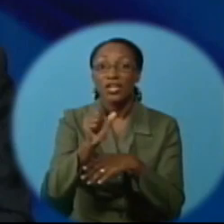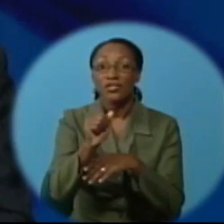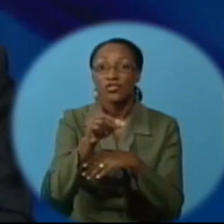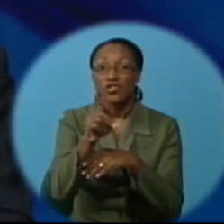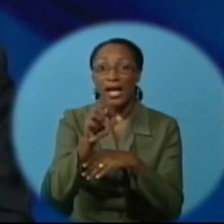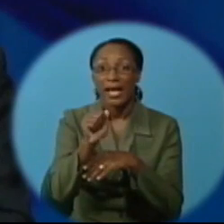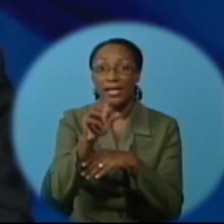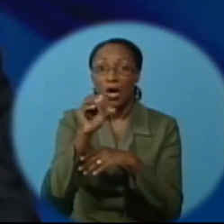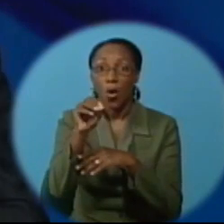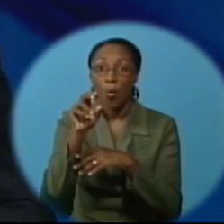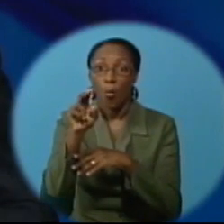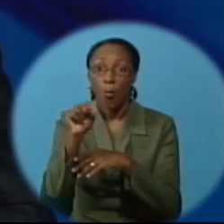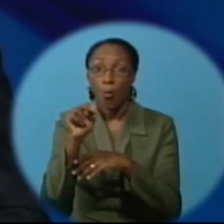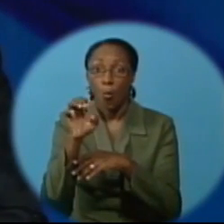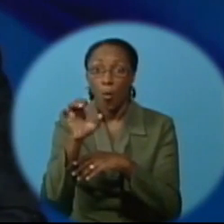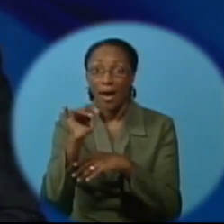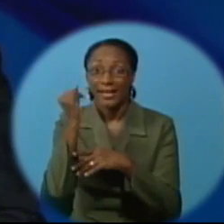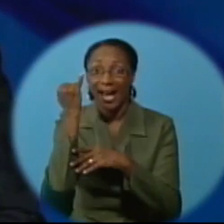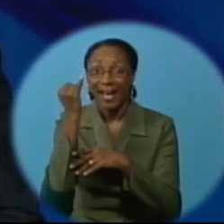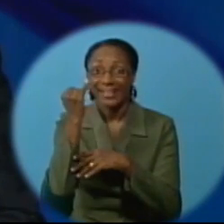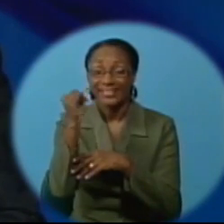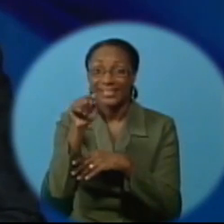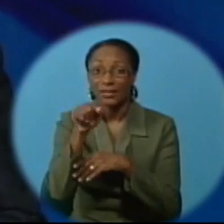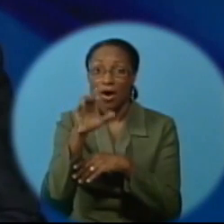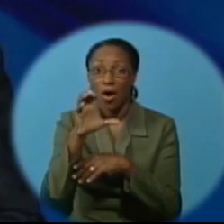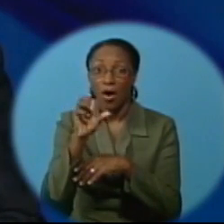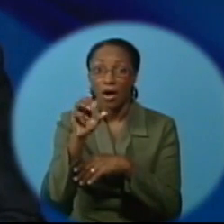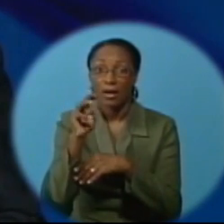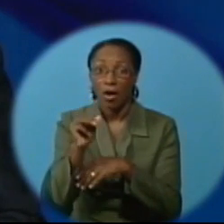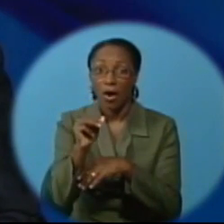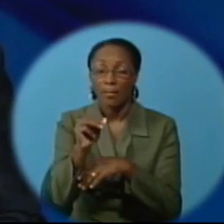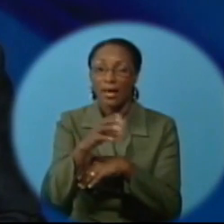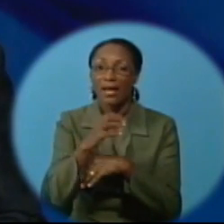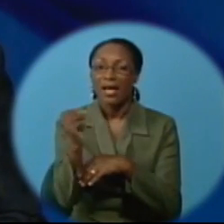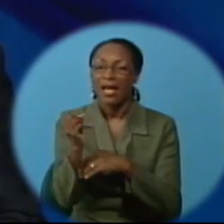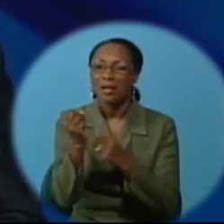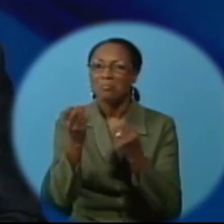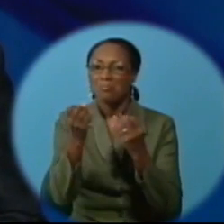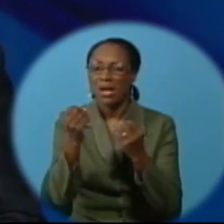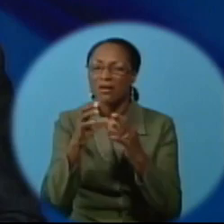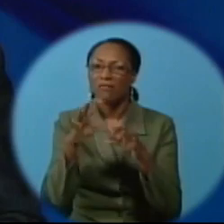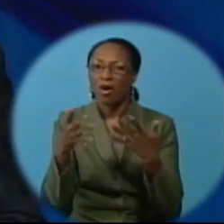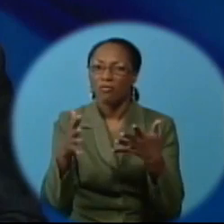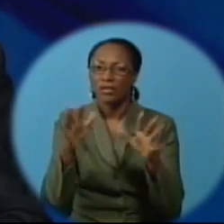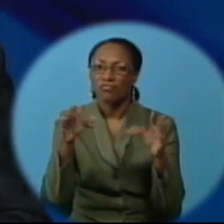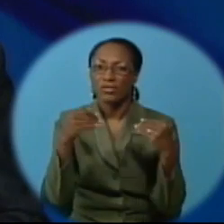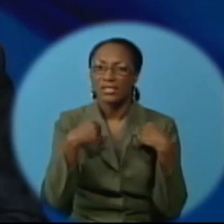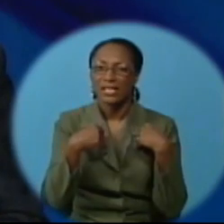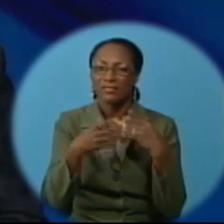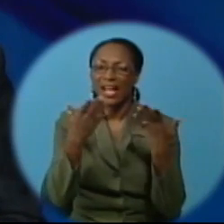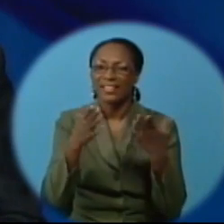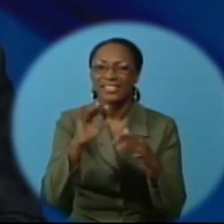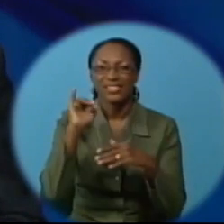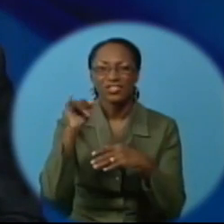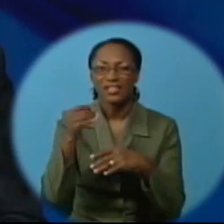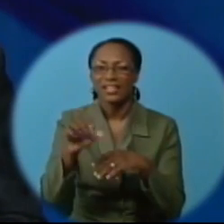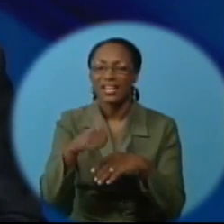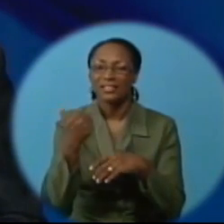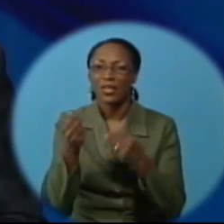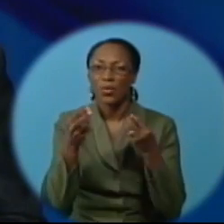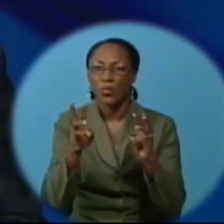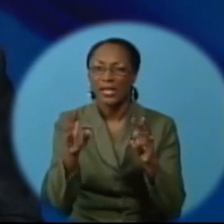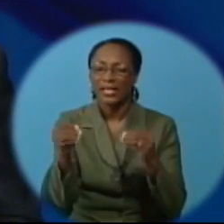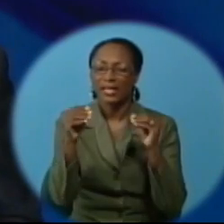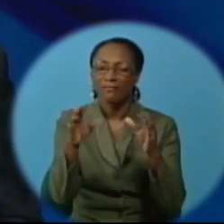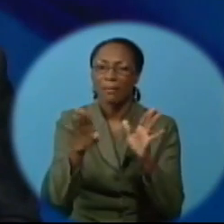jadaoneidea.com. Close to 10 entries have already been received. Chairman of the JADA Group, Bjorn Bjerkum, says this is just another way of giving back to